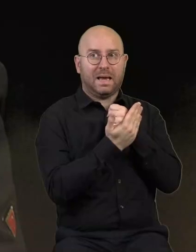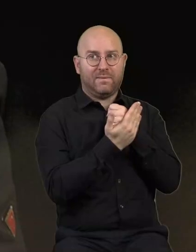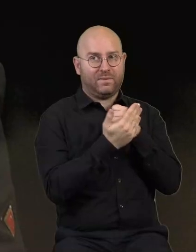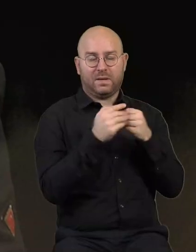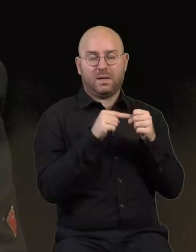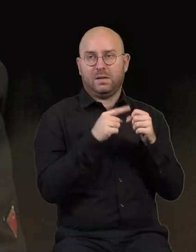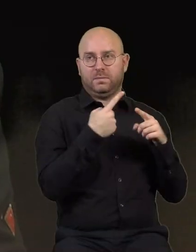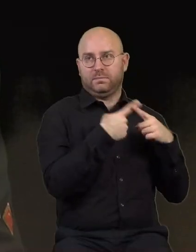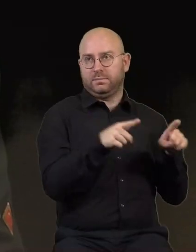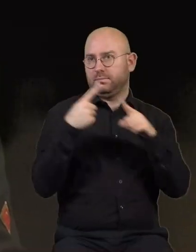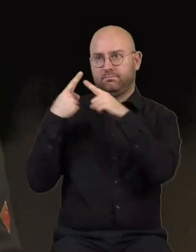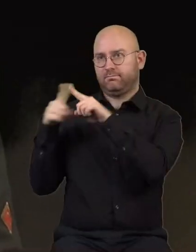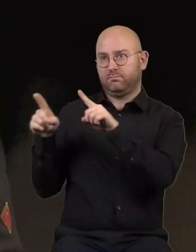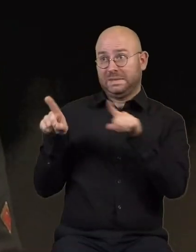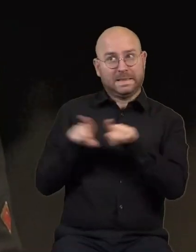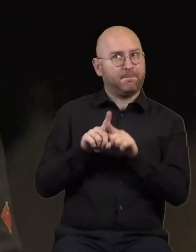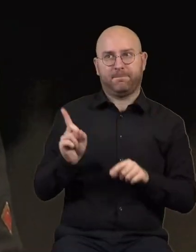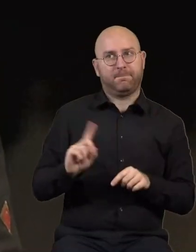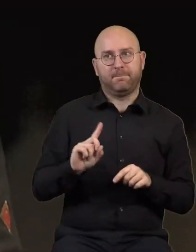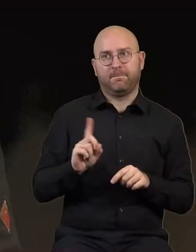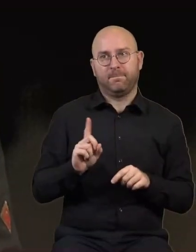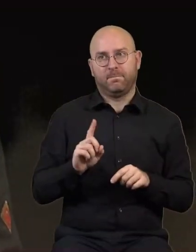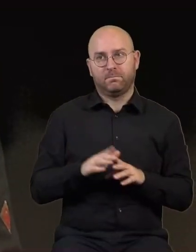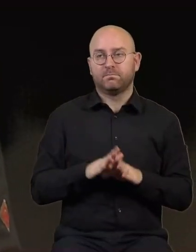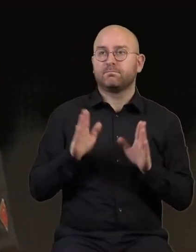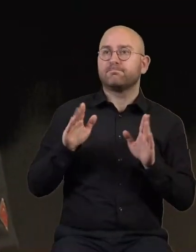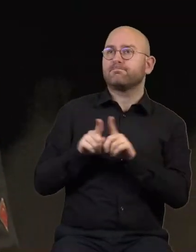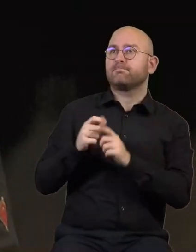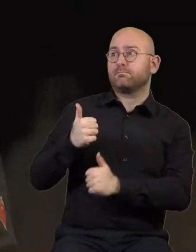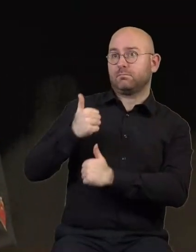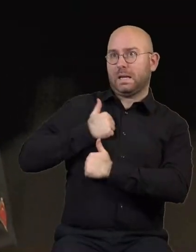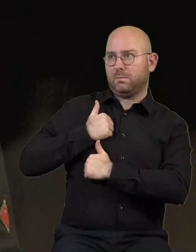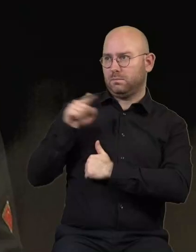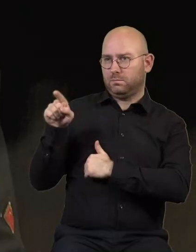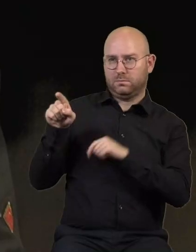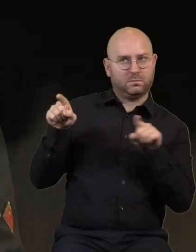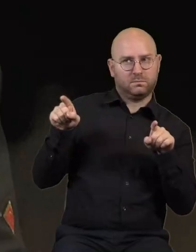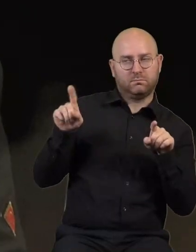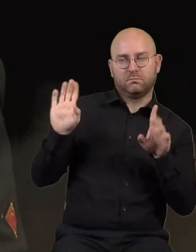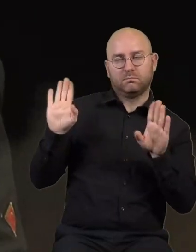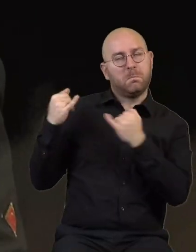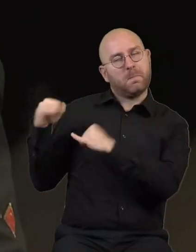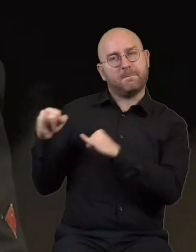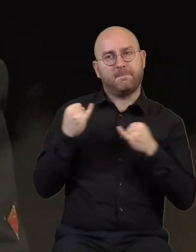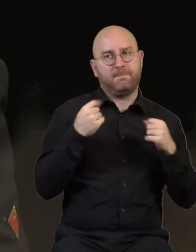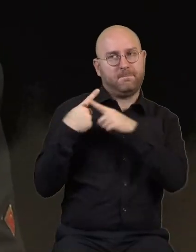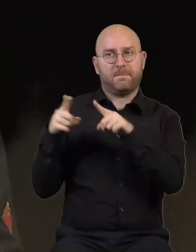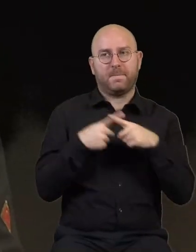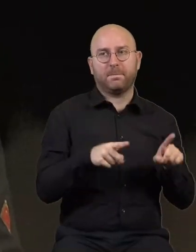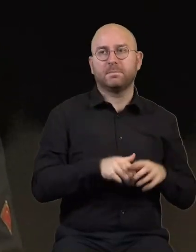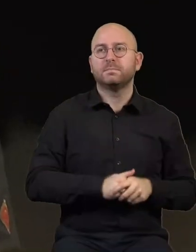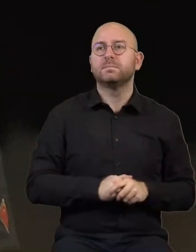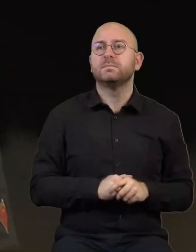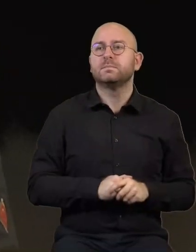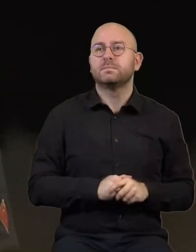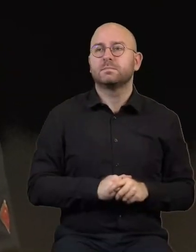no, in civilian world, we say we prepare for the worst in order, and you hope for the best. Hope is not a military strategy. So we say